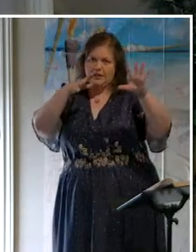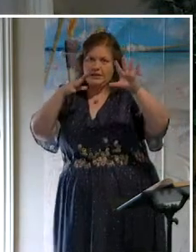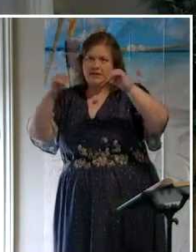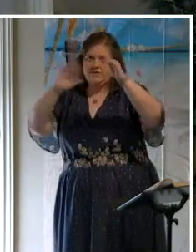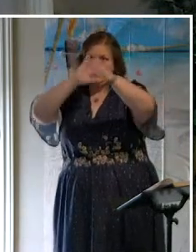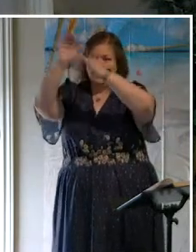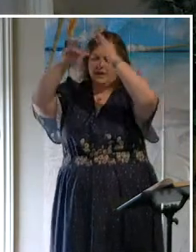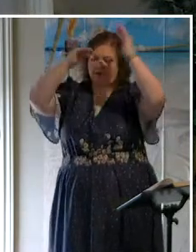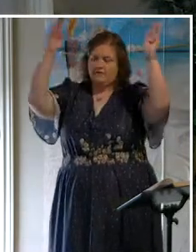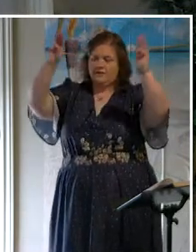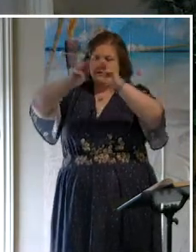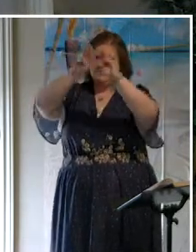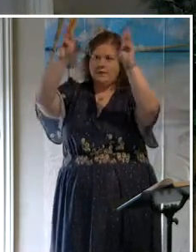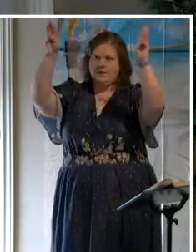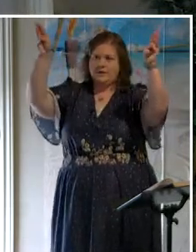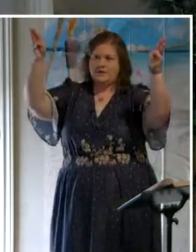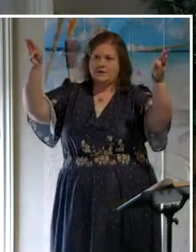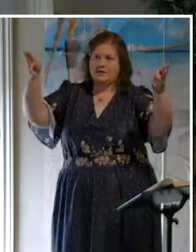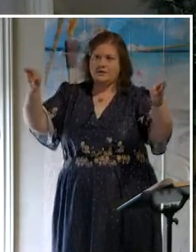mansion?